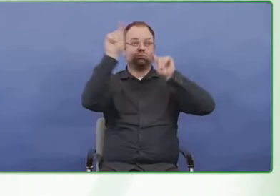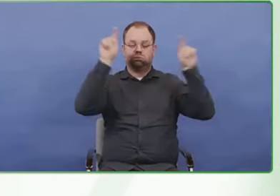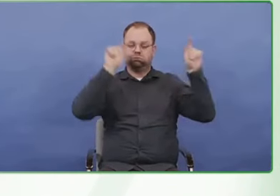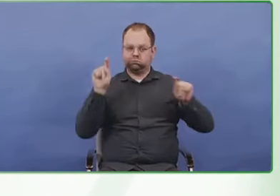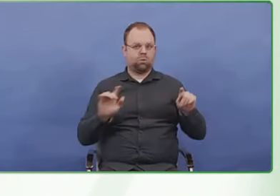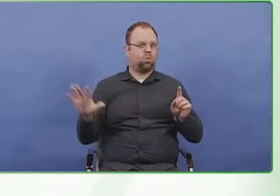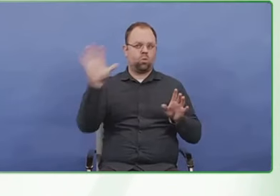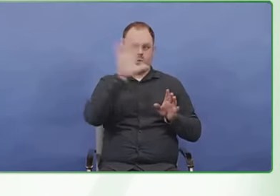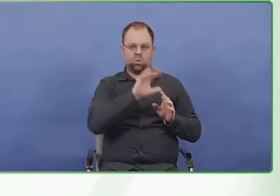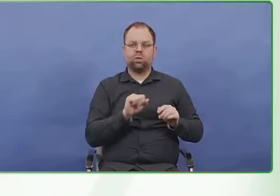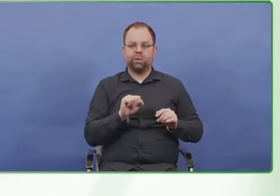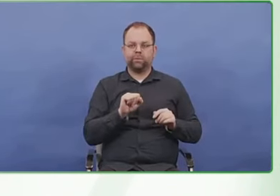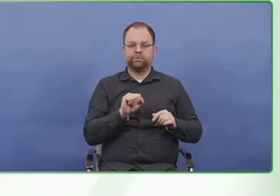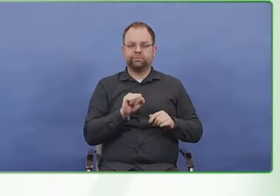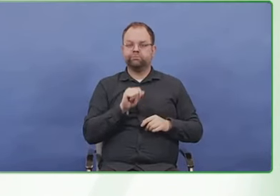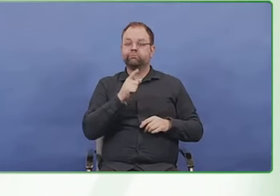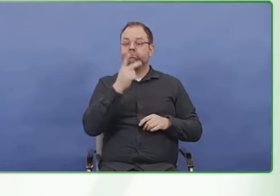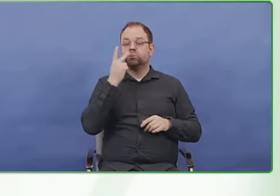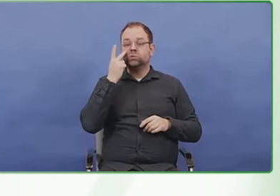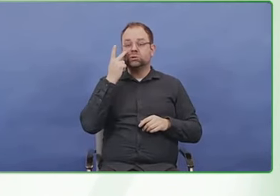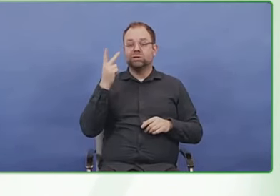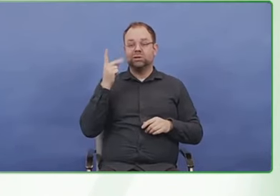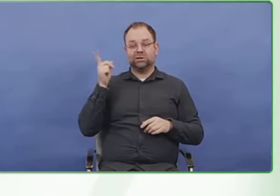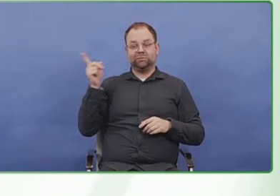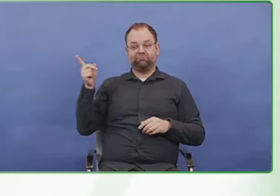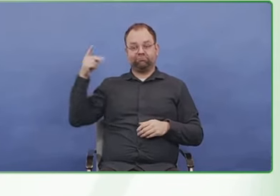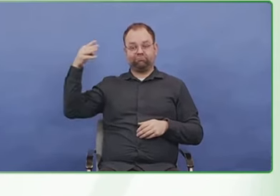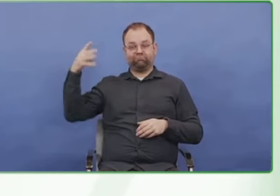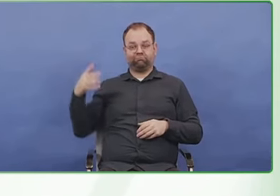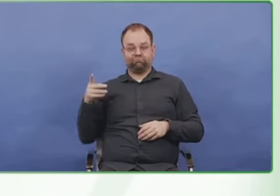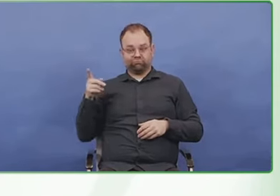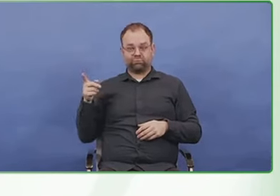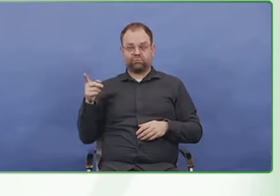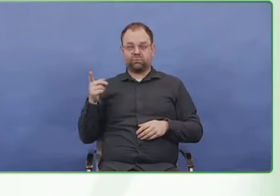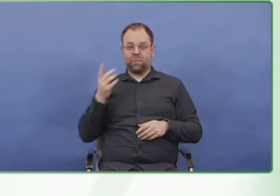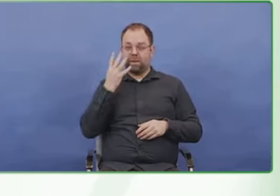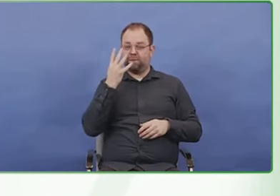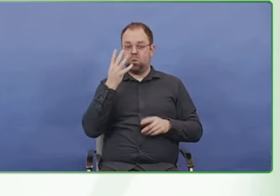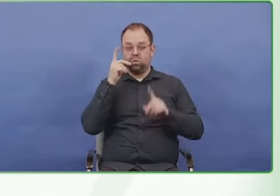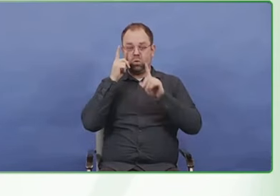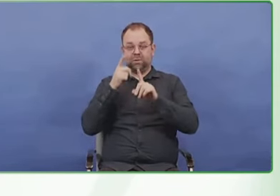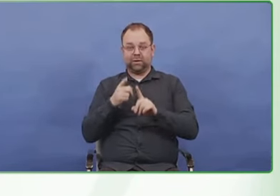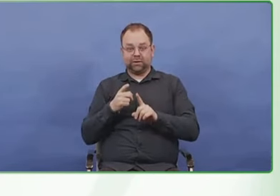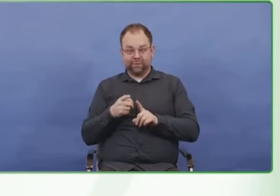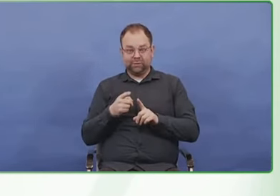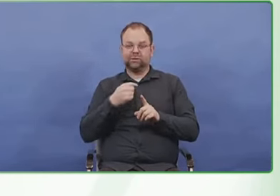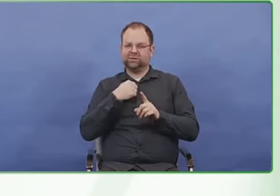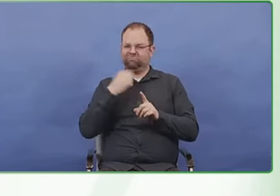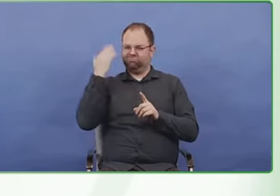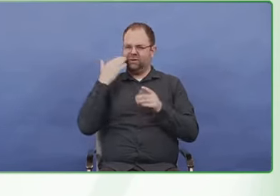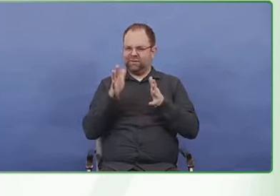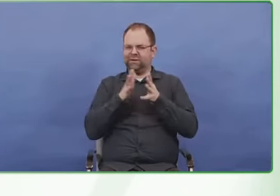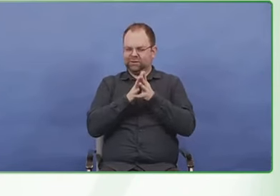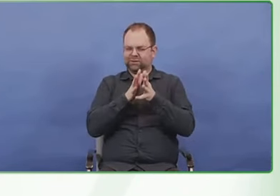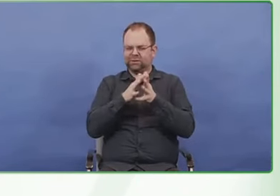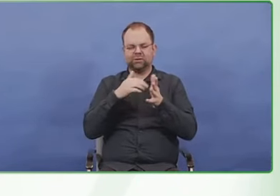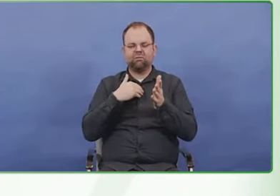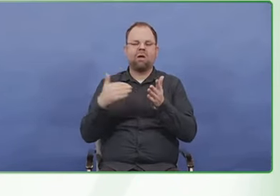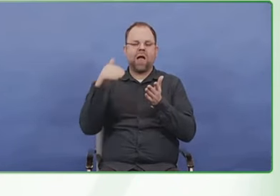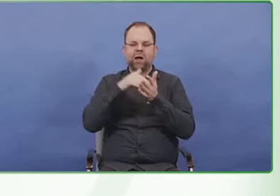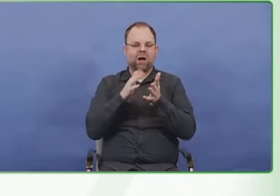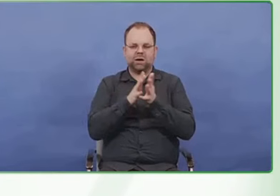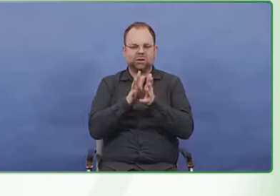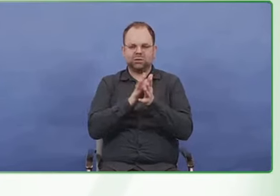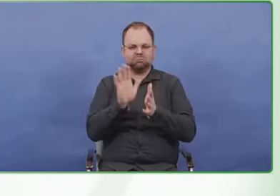right up to providing services via telemedicine and through community-based networks. In other words, can we make our services to the